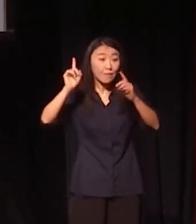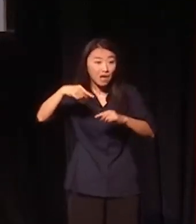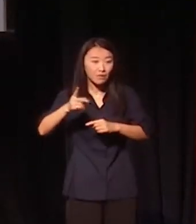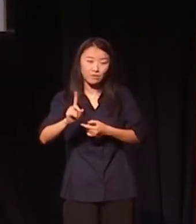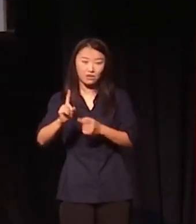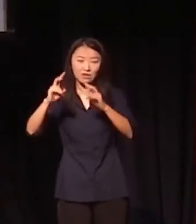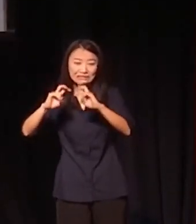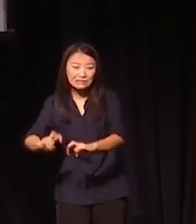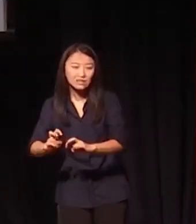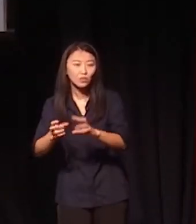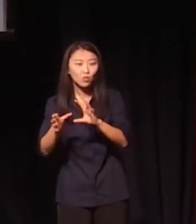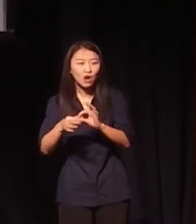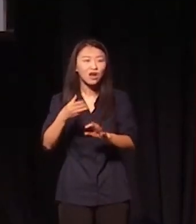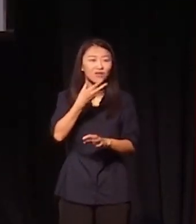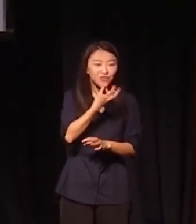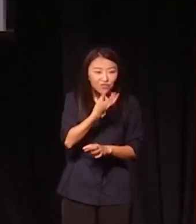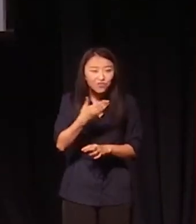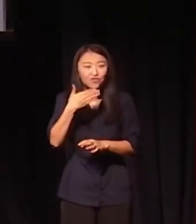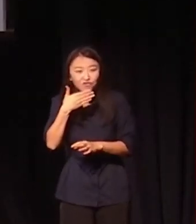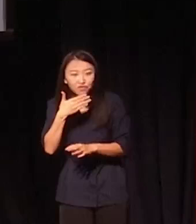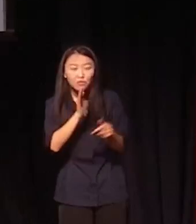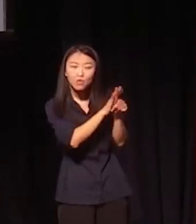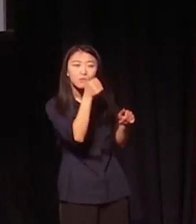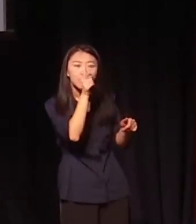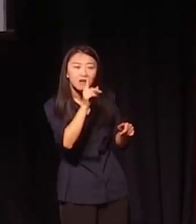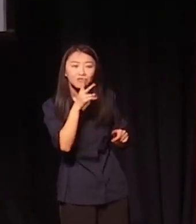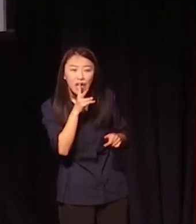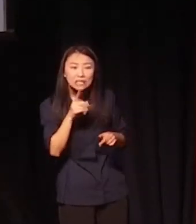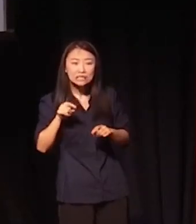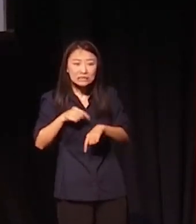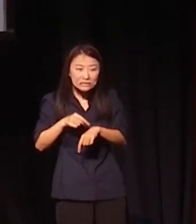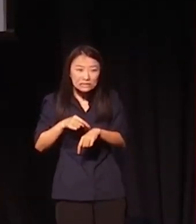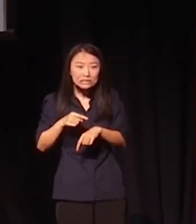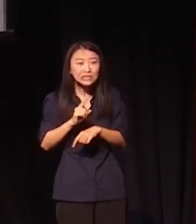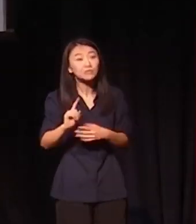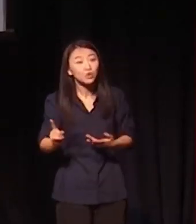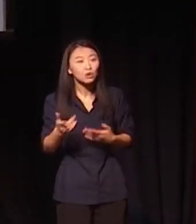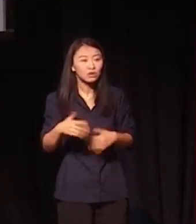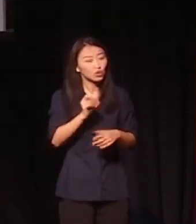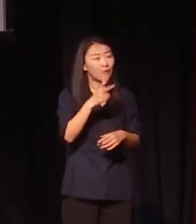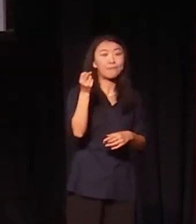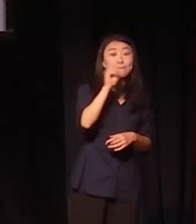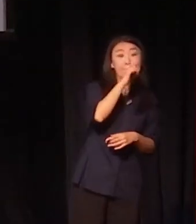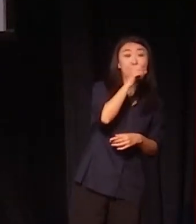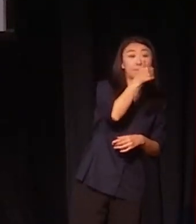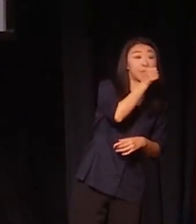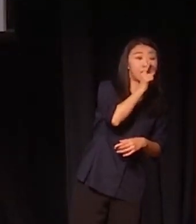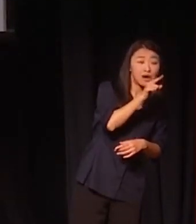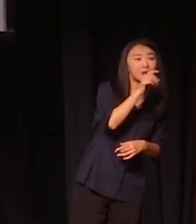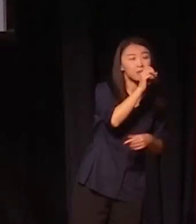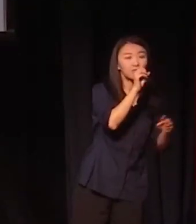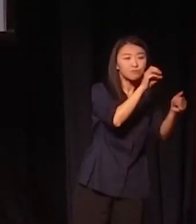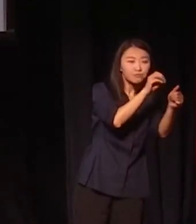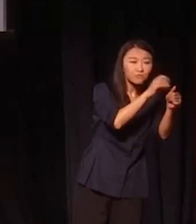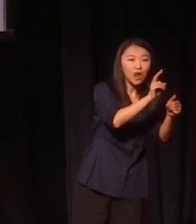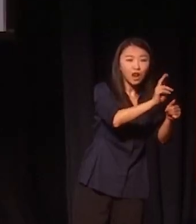but also talking to the deaf parents about how they felt about it when their children brokered for them. And again, found very similar themes to